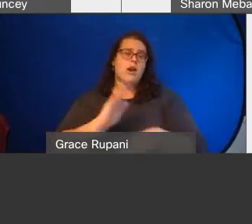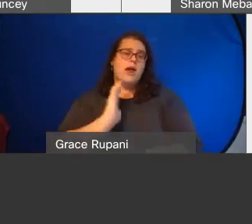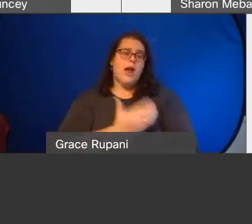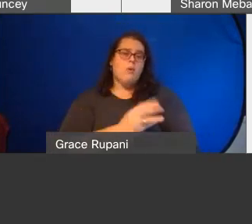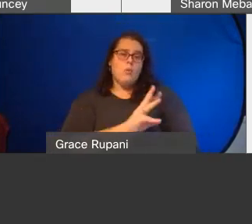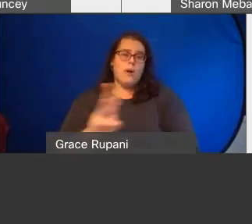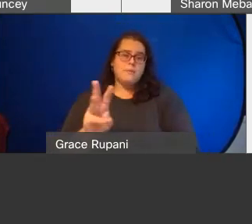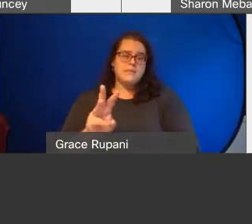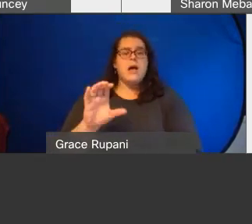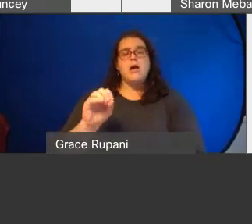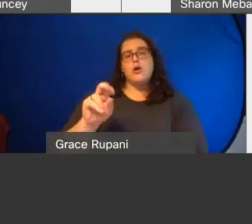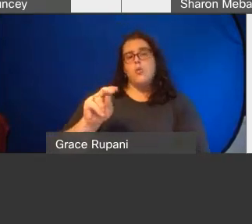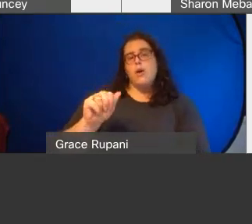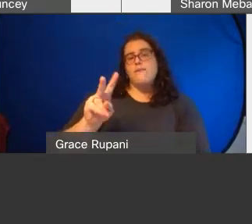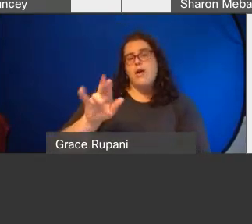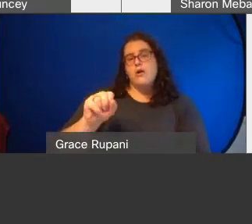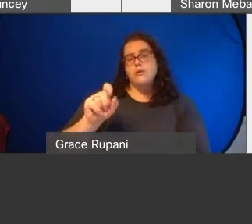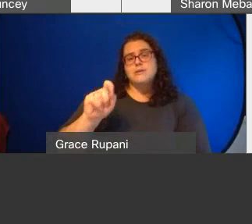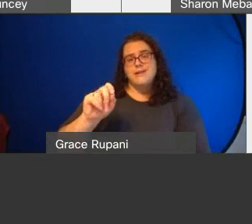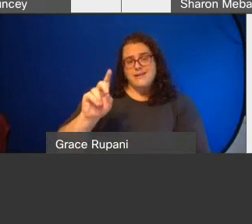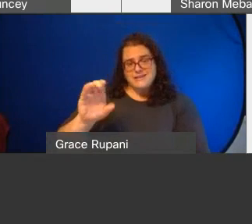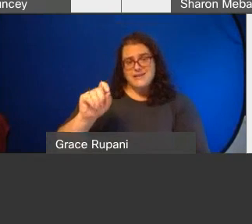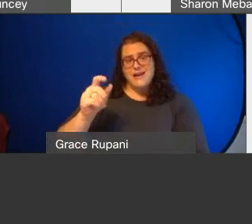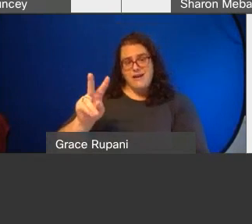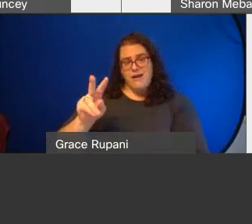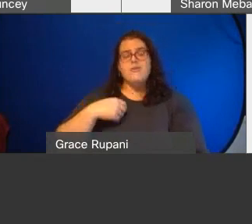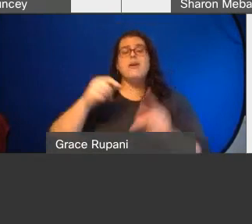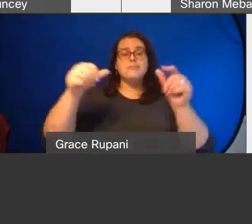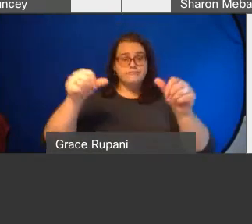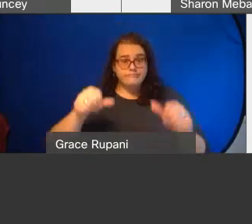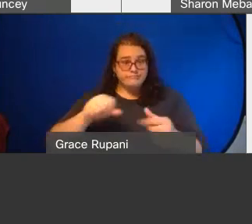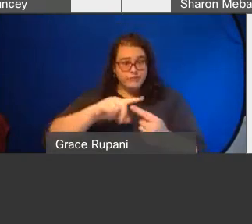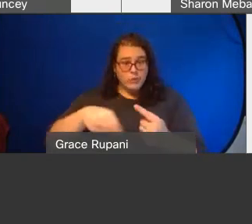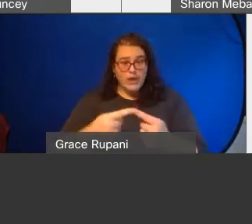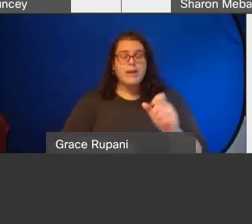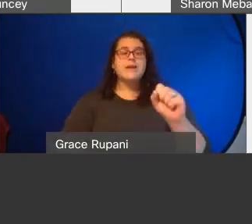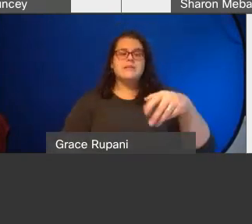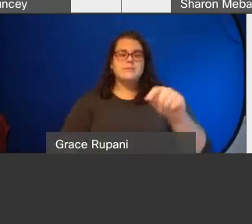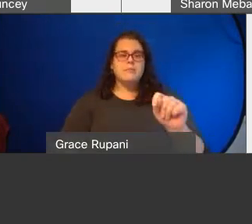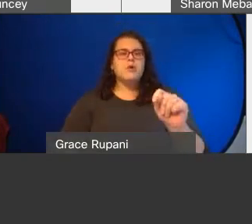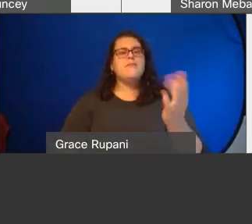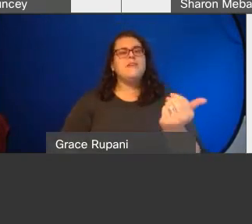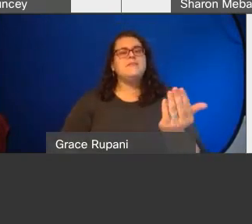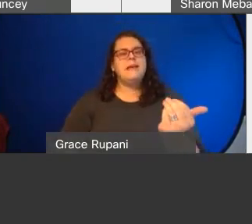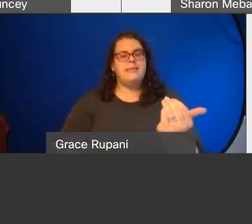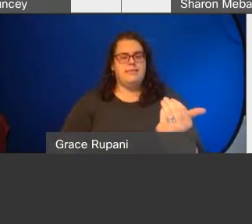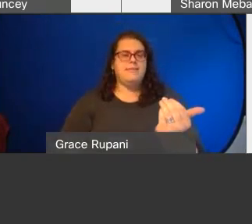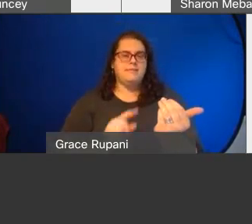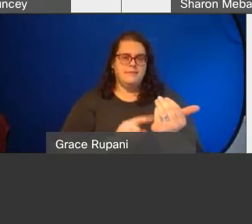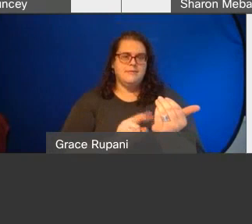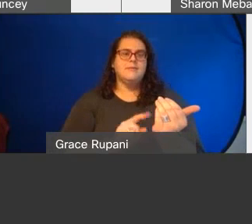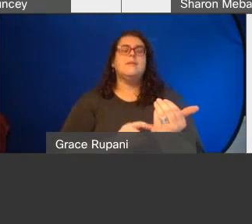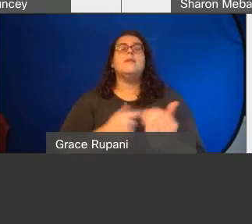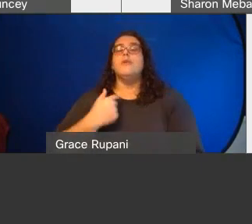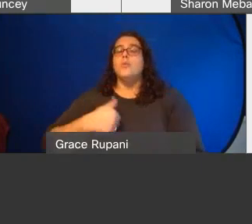um, website was placed on September the 15th. And we are requiring